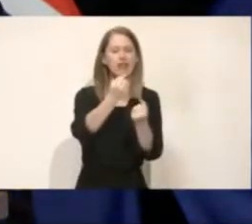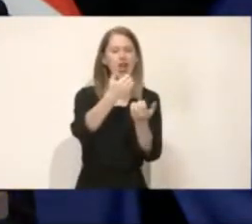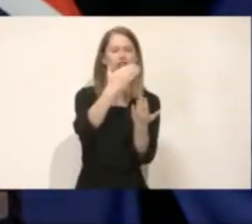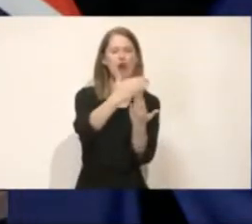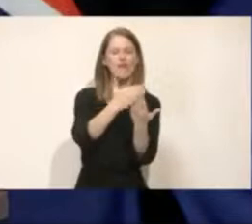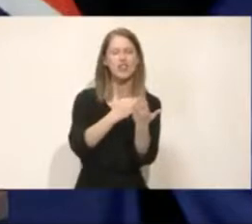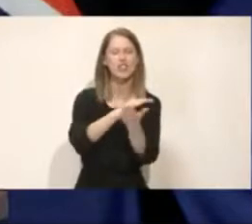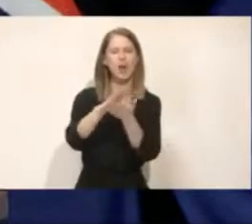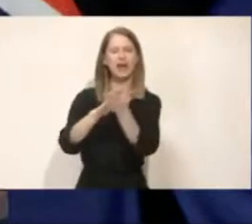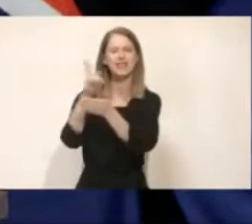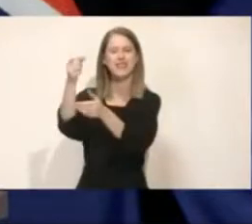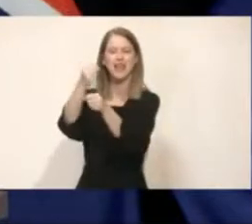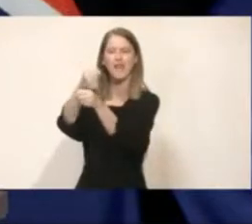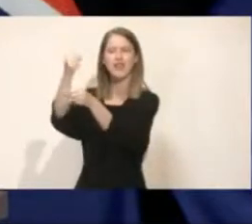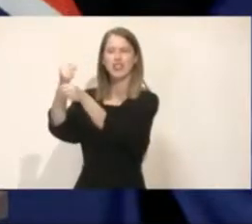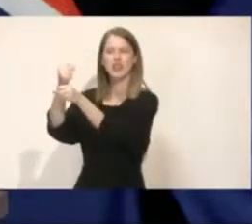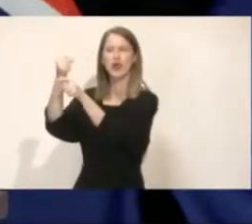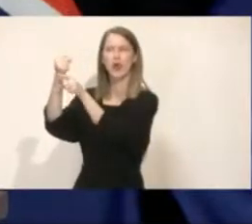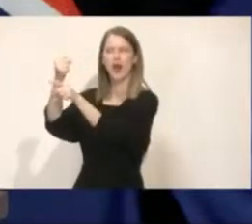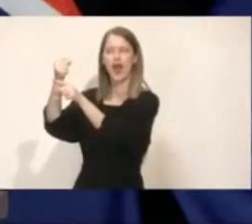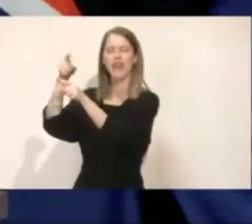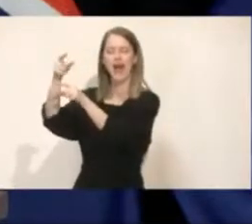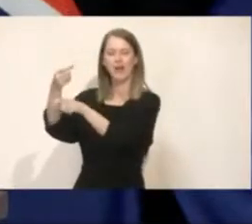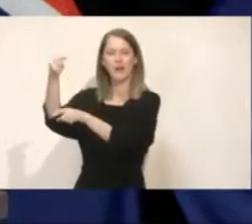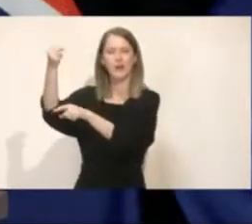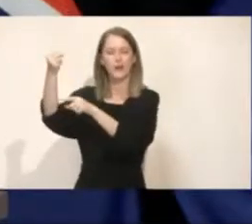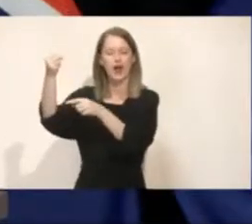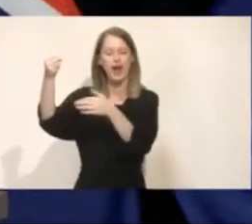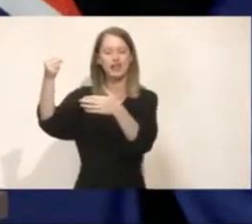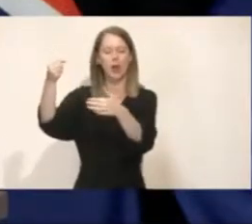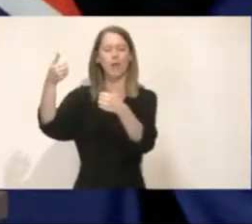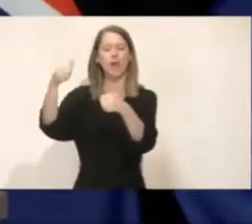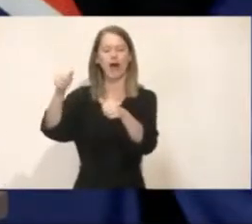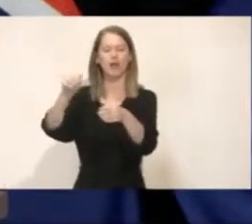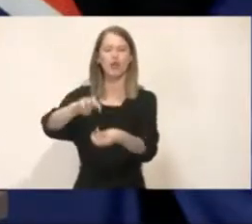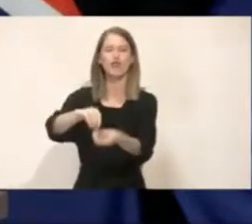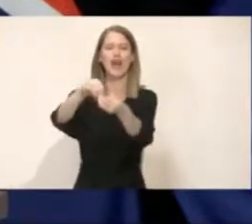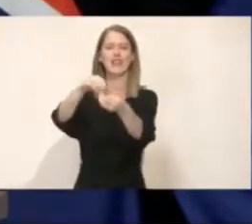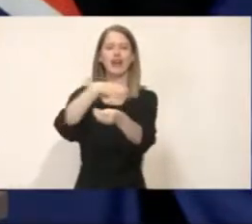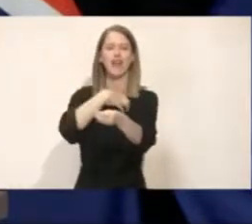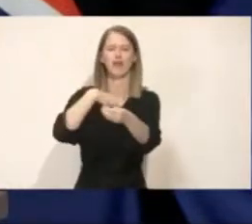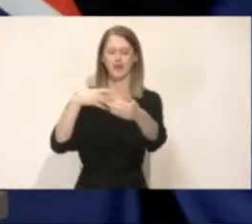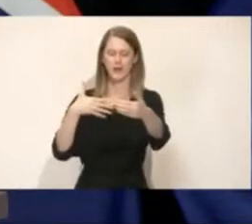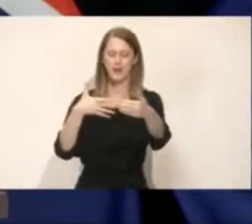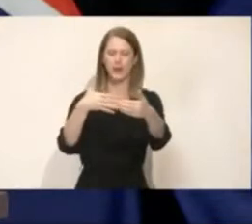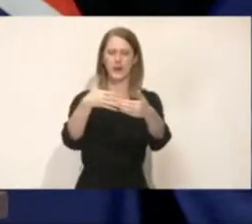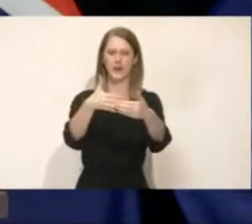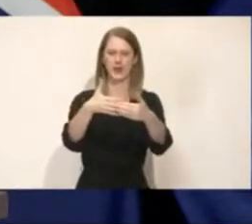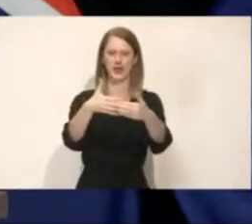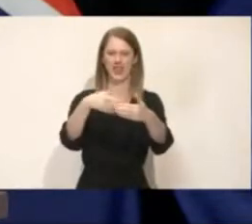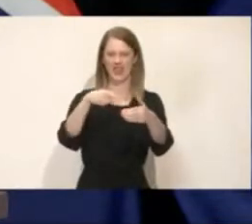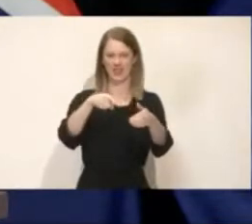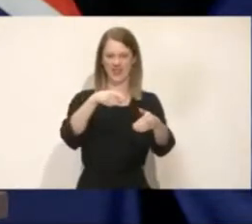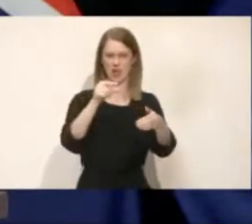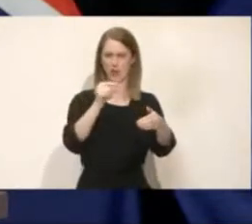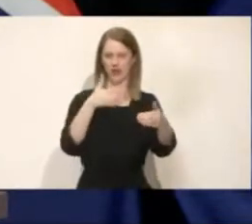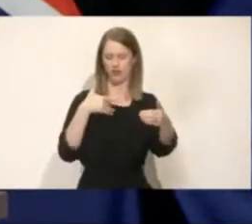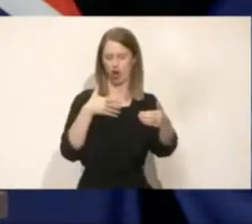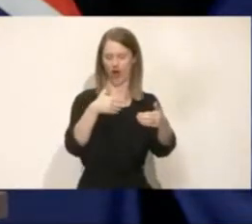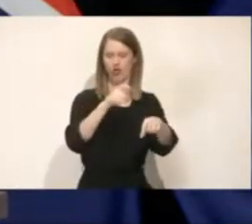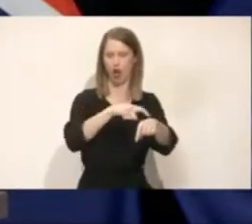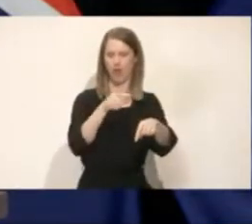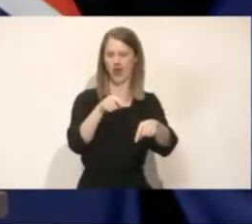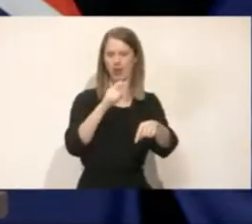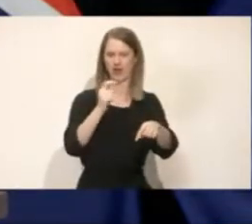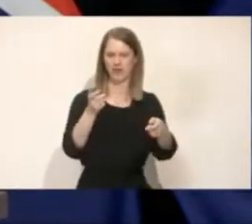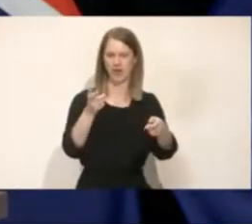the confidence that a government can be formed and that official process takes place. It's from election day to that point that we have